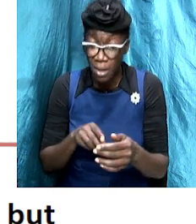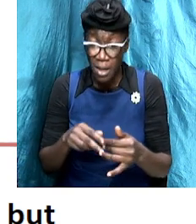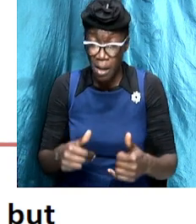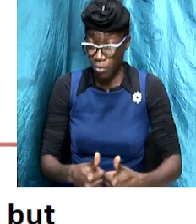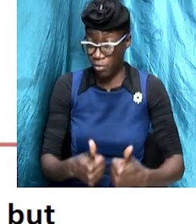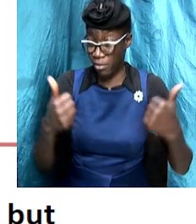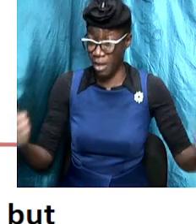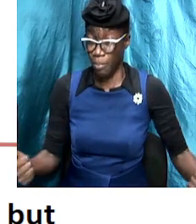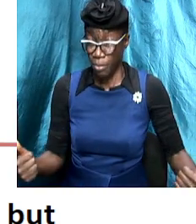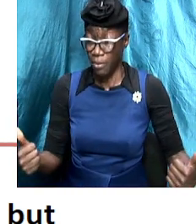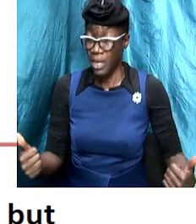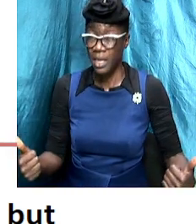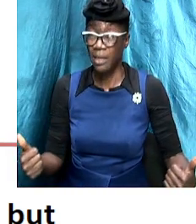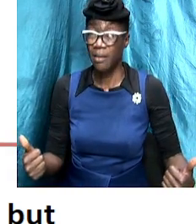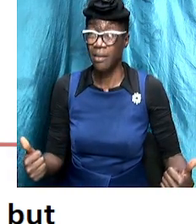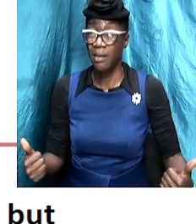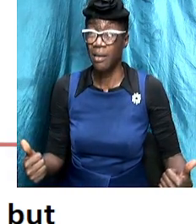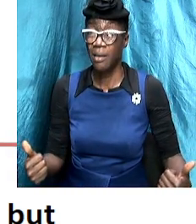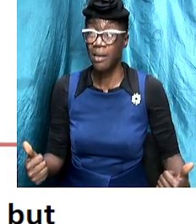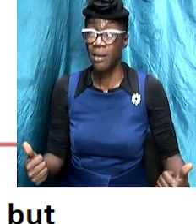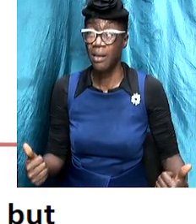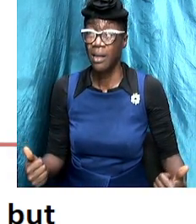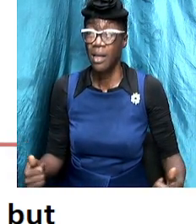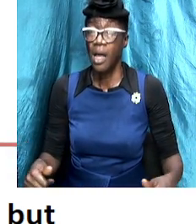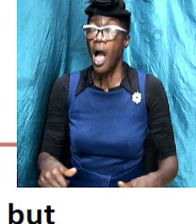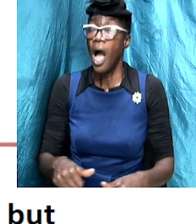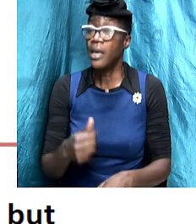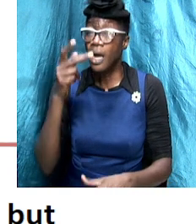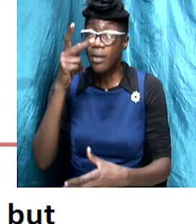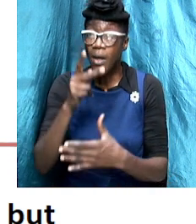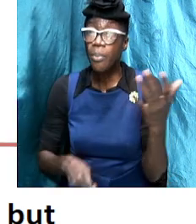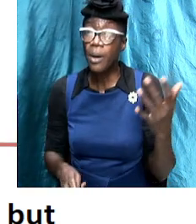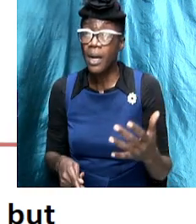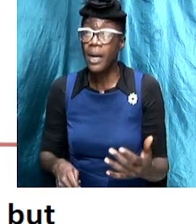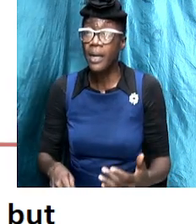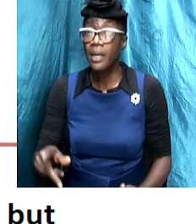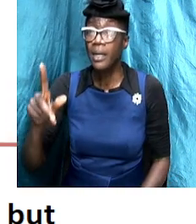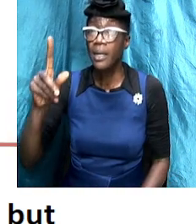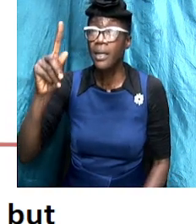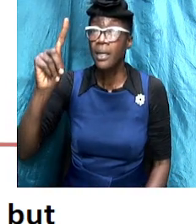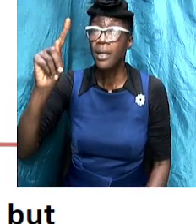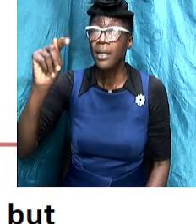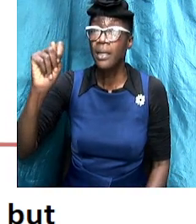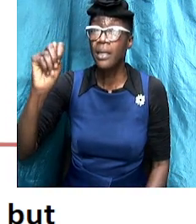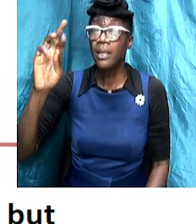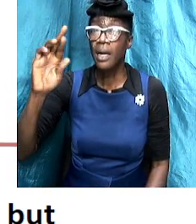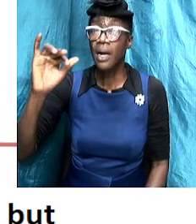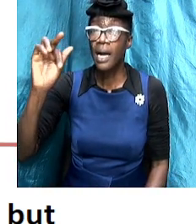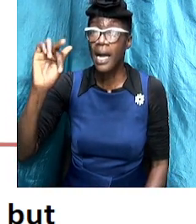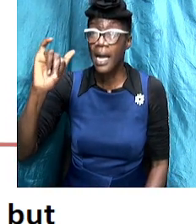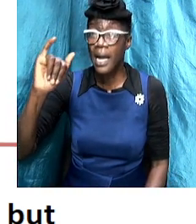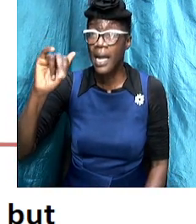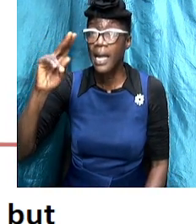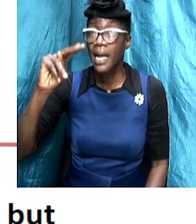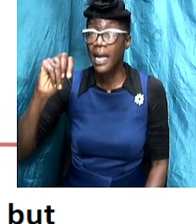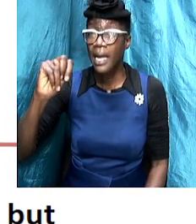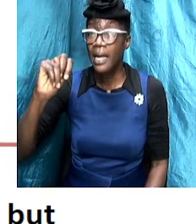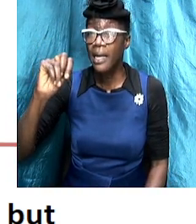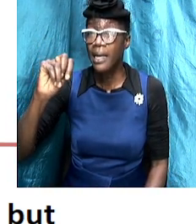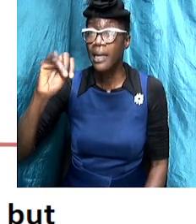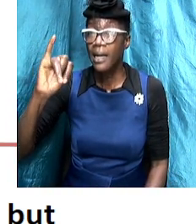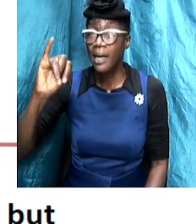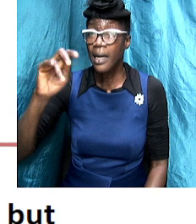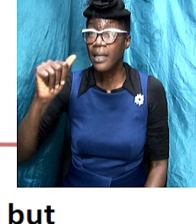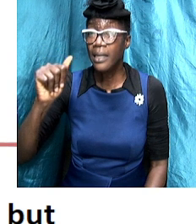There's also an attack on God we see in Trinitarianism, which came in the middle of the 4th century. It started from about the 2nd century, but it was fully developed by the